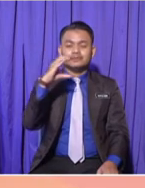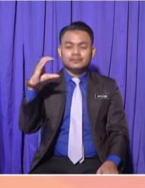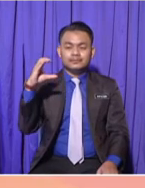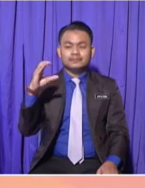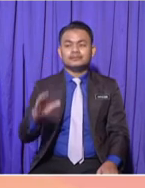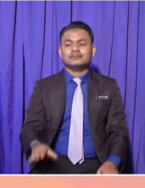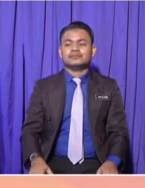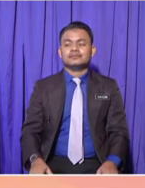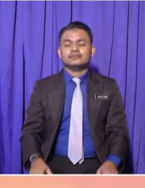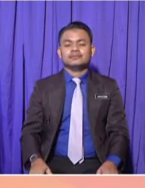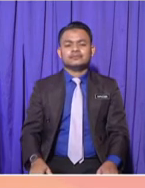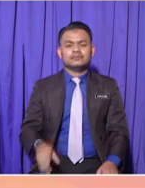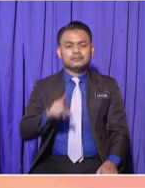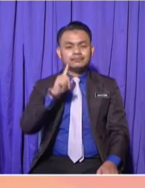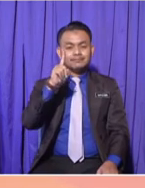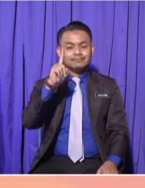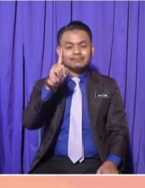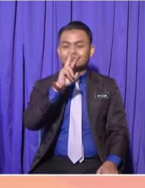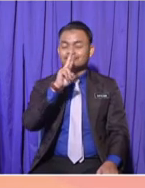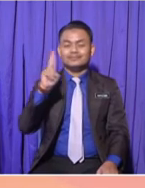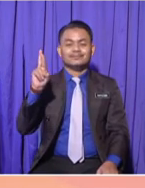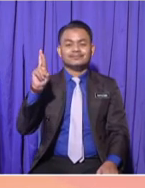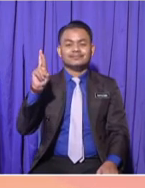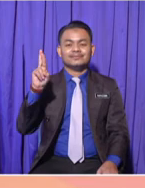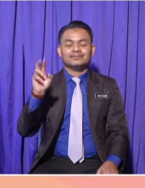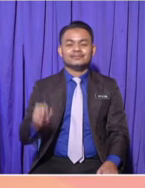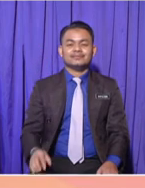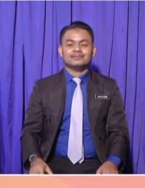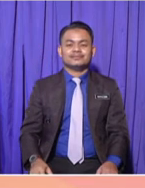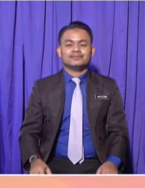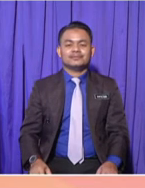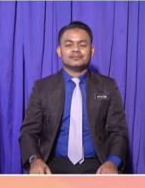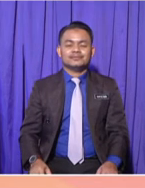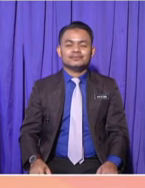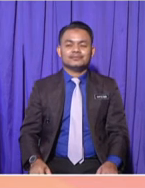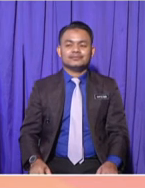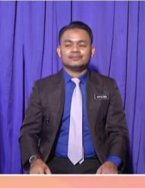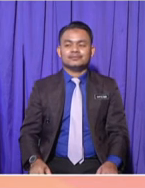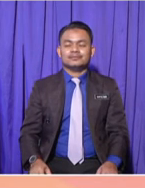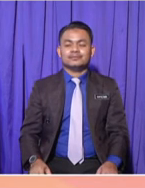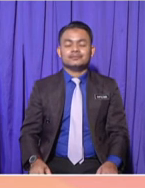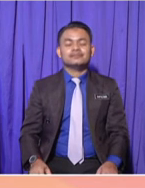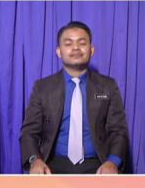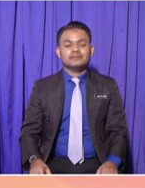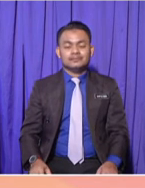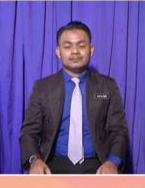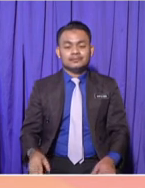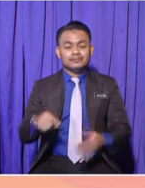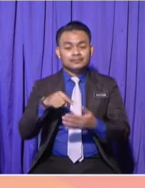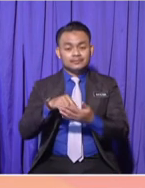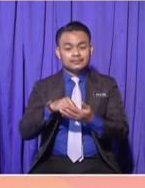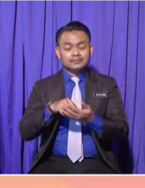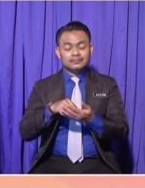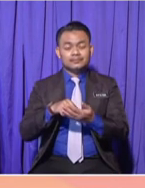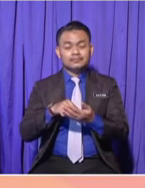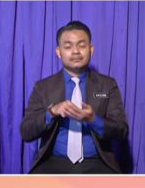100, 200, 300, 400, 500, 600, 700, 800, 900, 1,000. This is how 1,000 looks